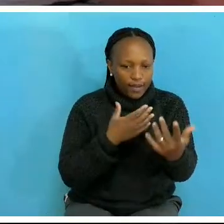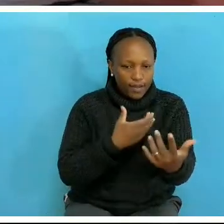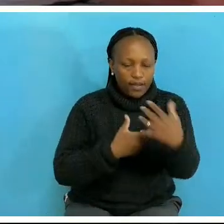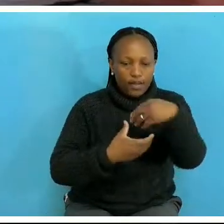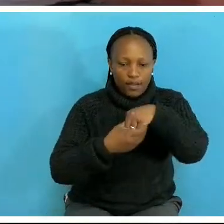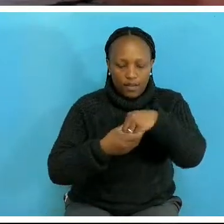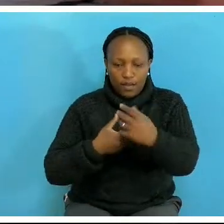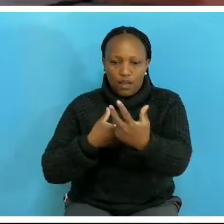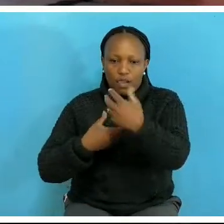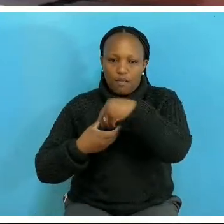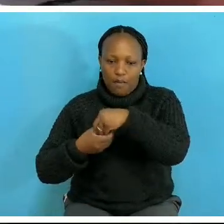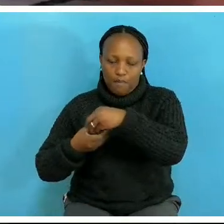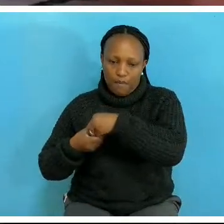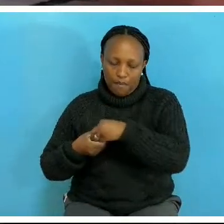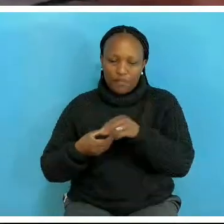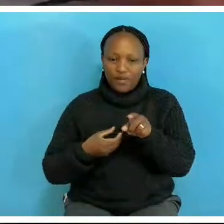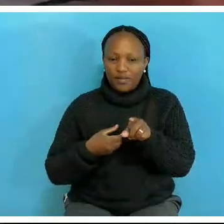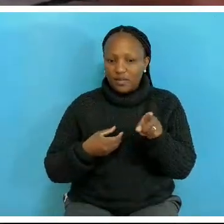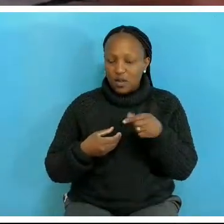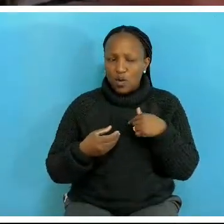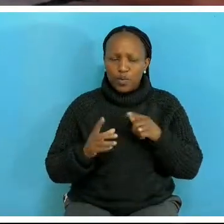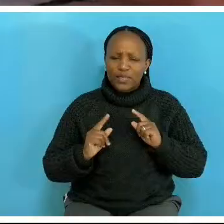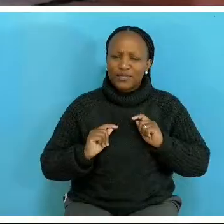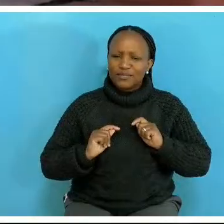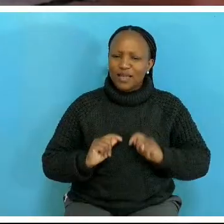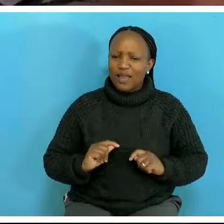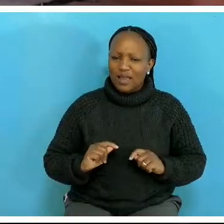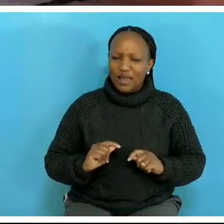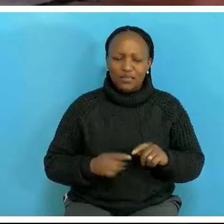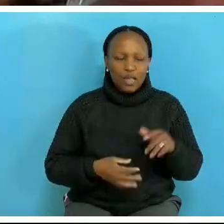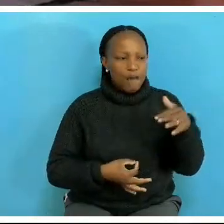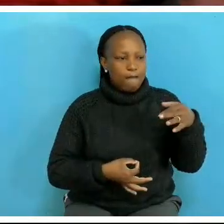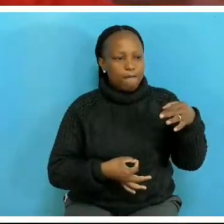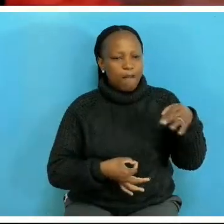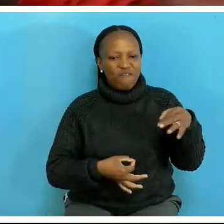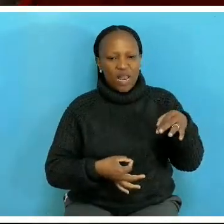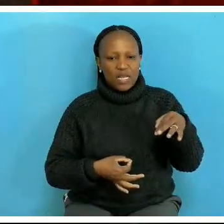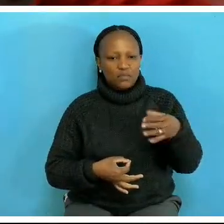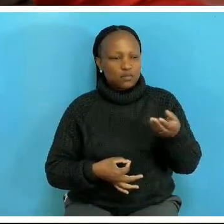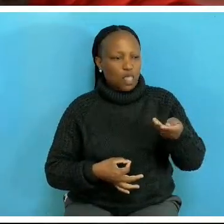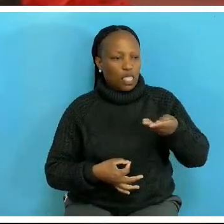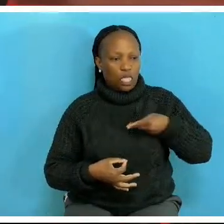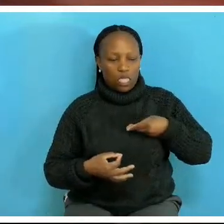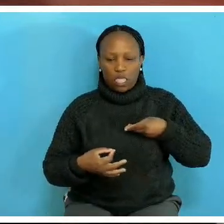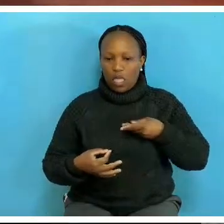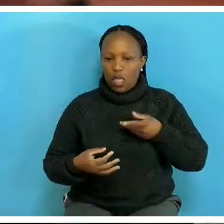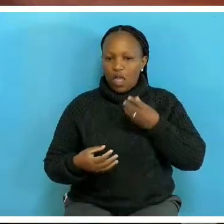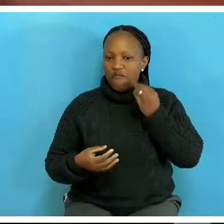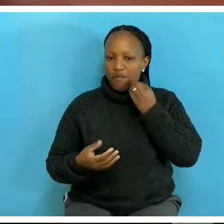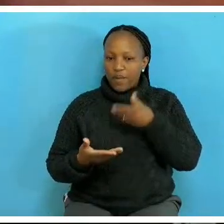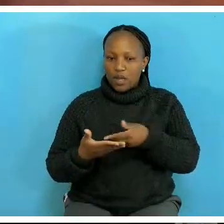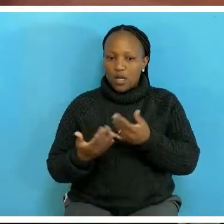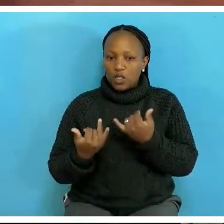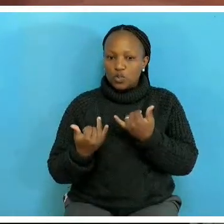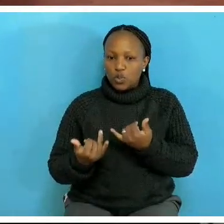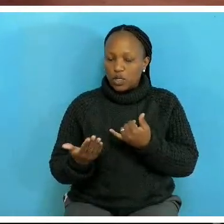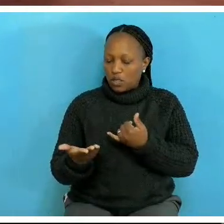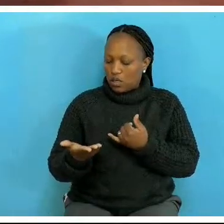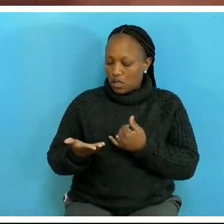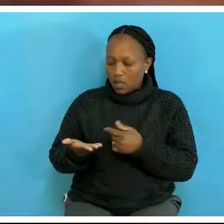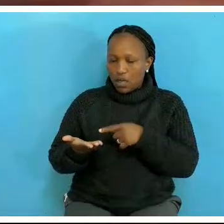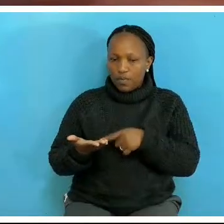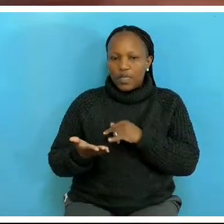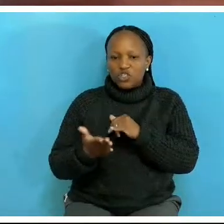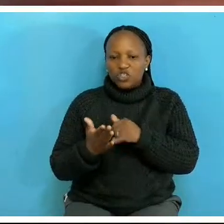processes. Plenary must be one of those things. We are tired of pamphlet information, whereby they give us information today just for benefiting of their